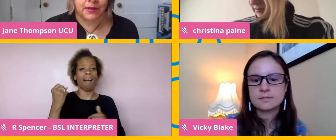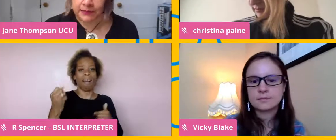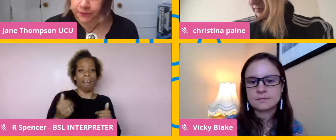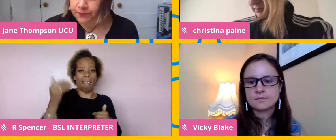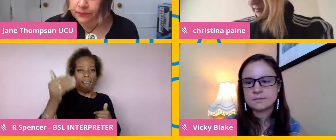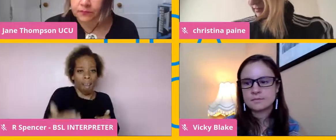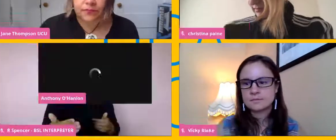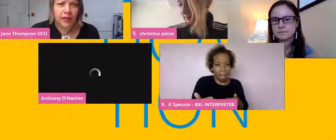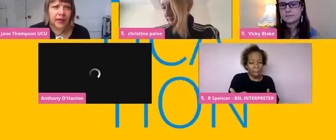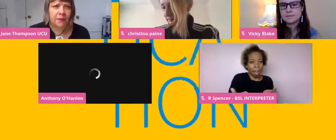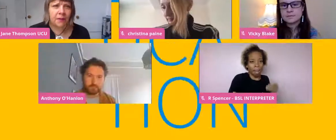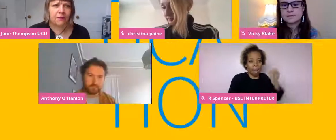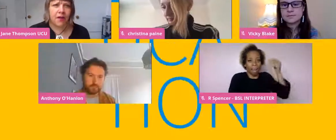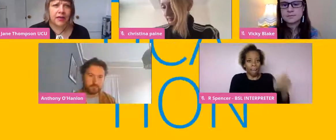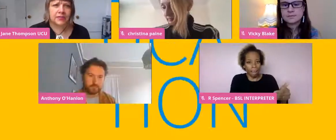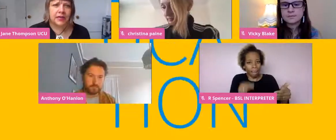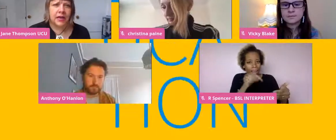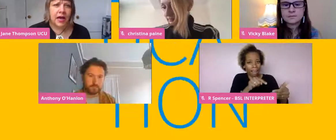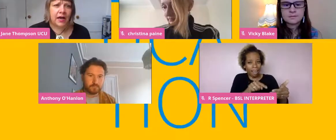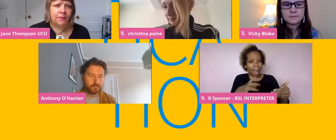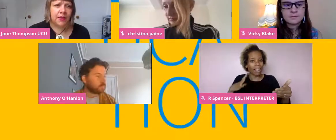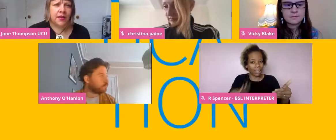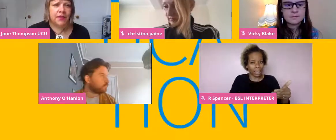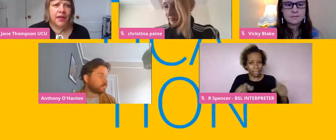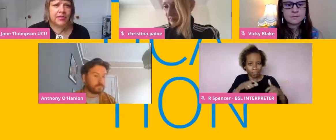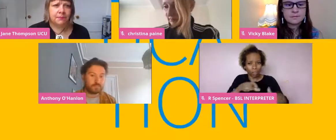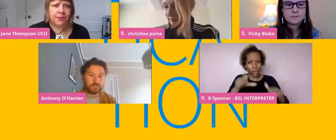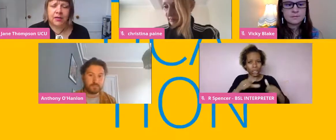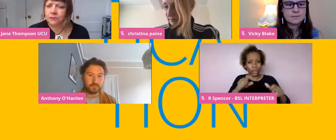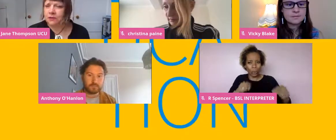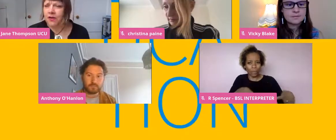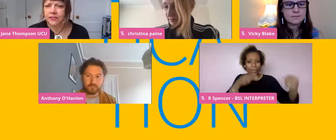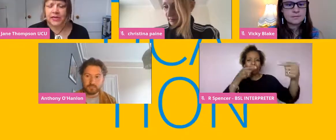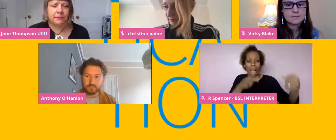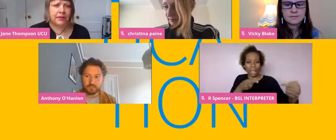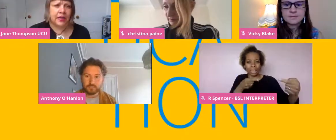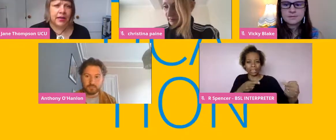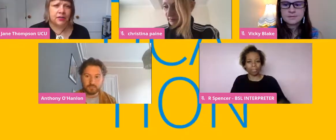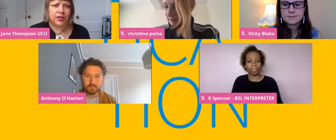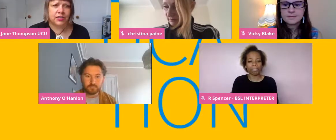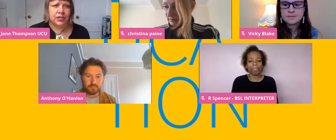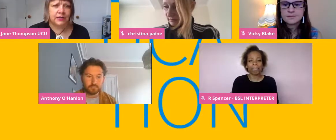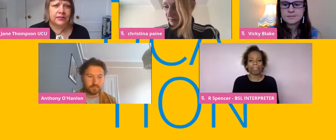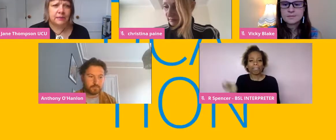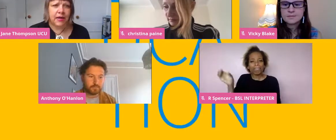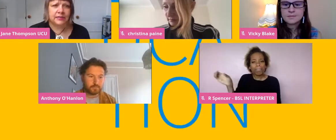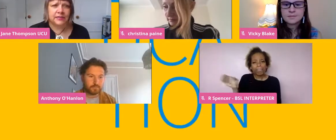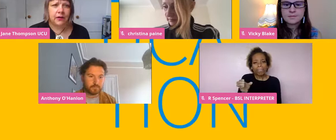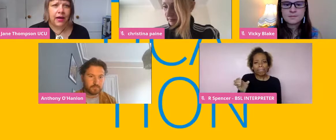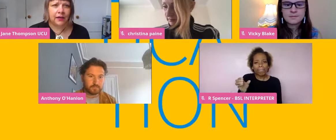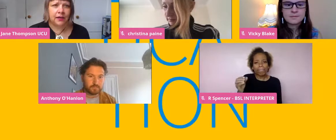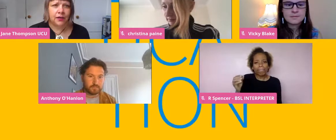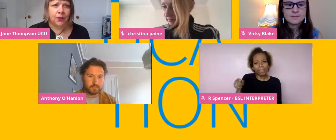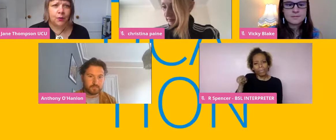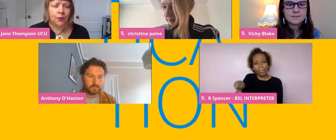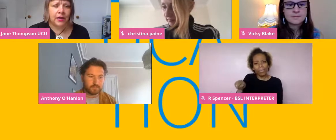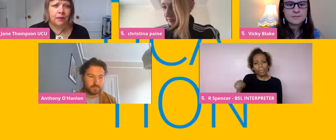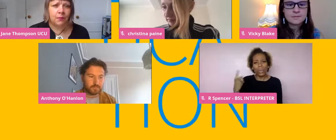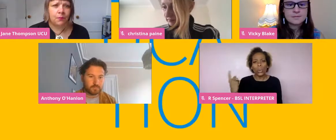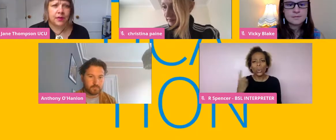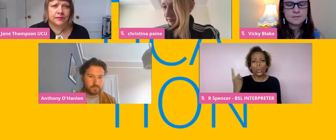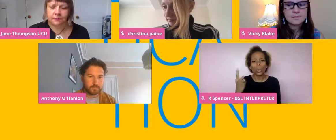to keep up the fight. The next person we've asked to come and address you is Anthea Hanlon,